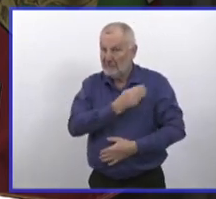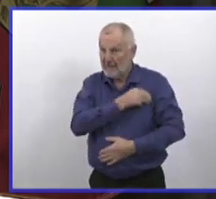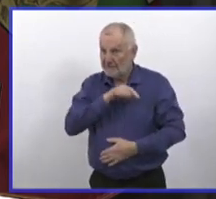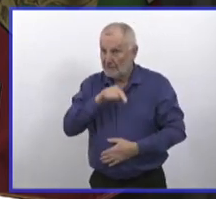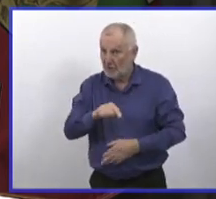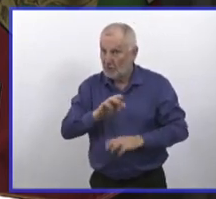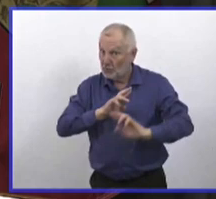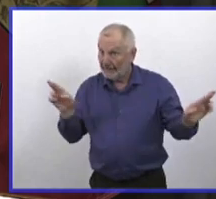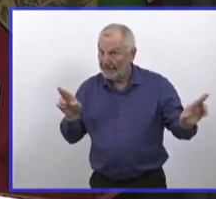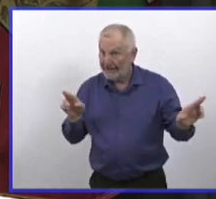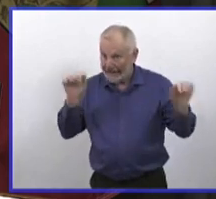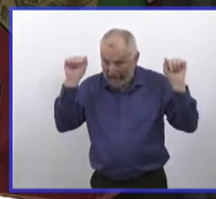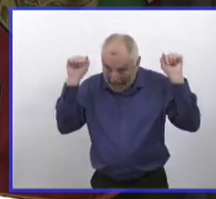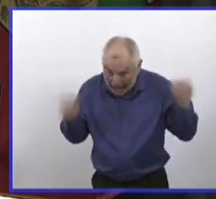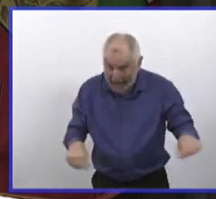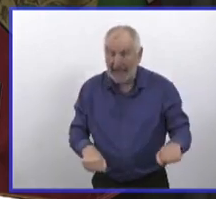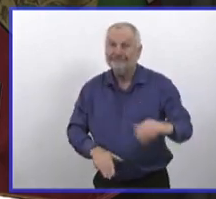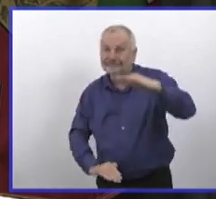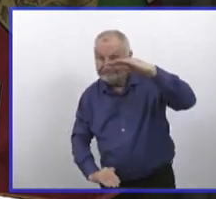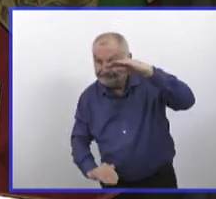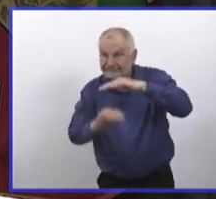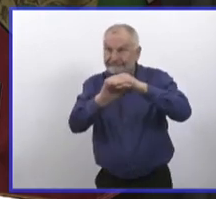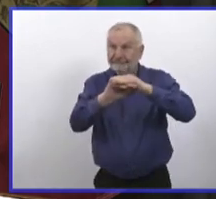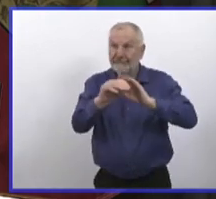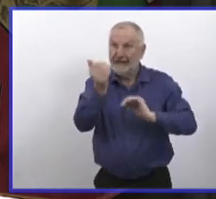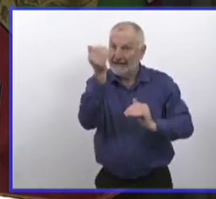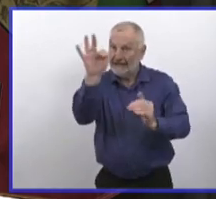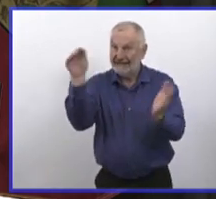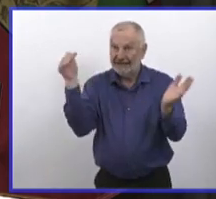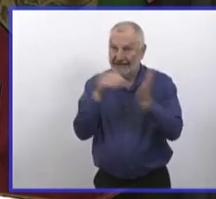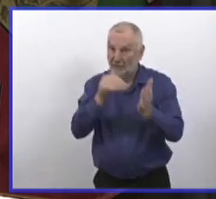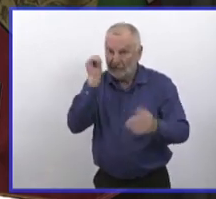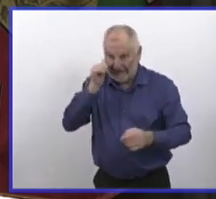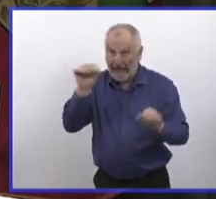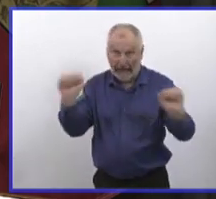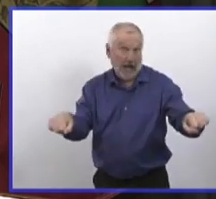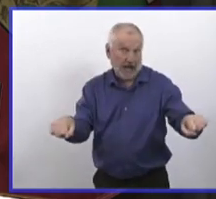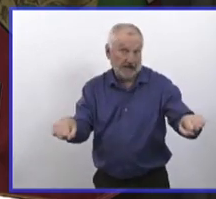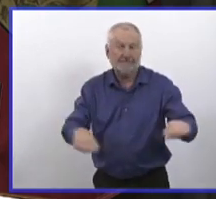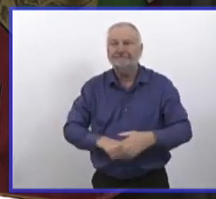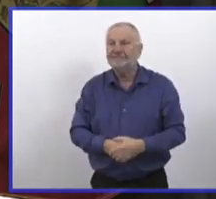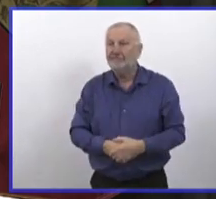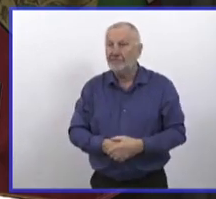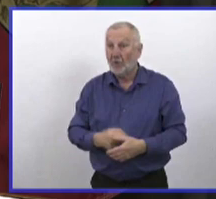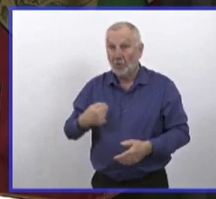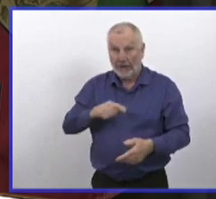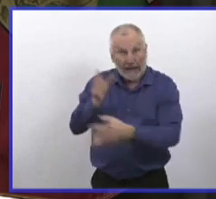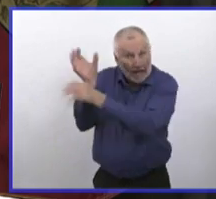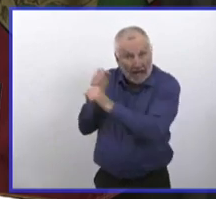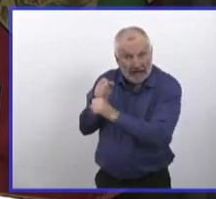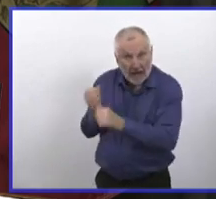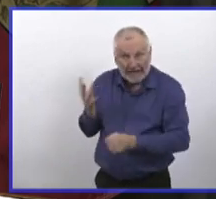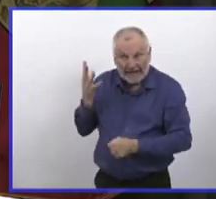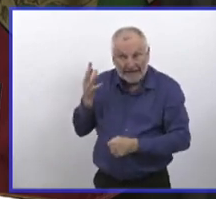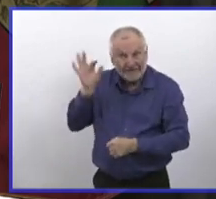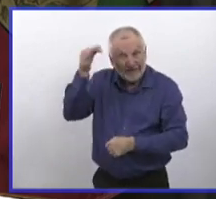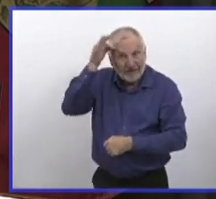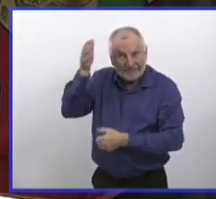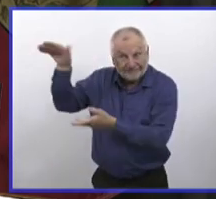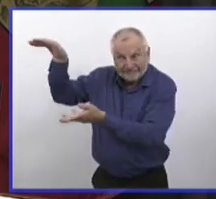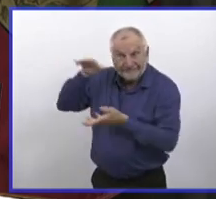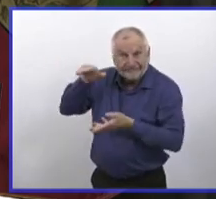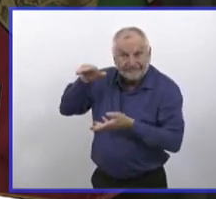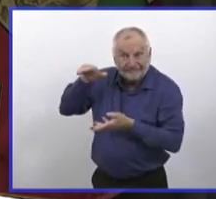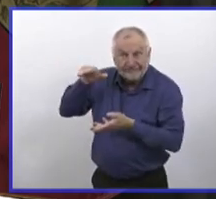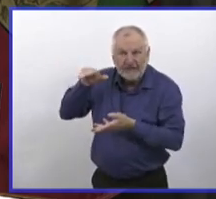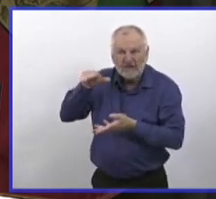19,000 doses a day at this time. But based on the amount of vaccine we are expecting to get from the federal government this month, we're